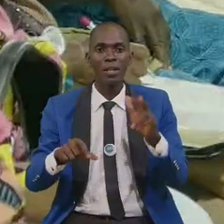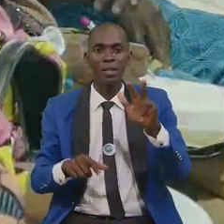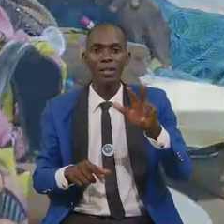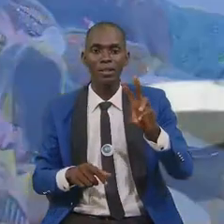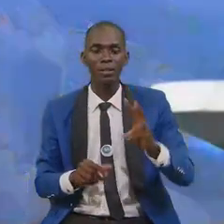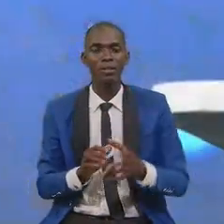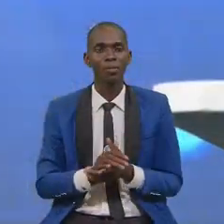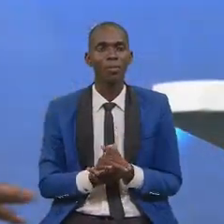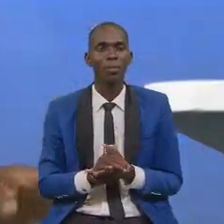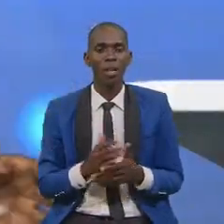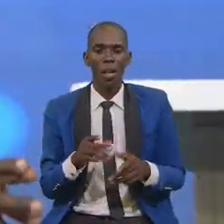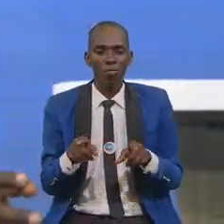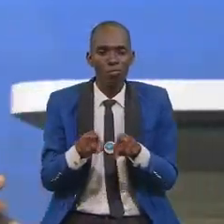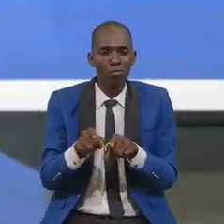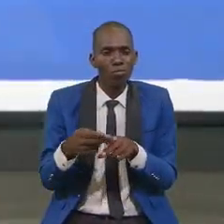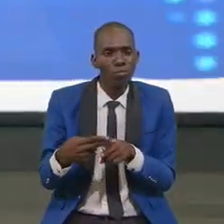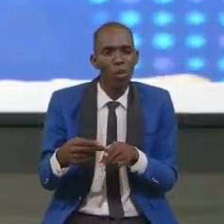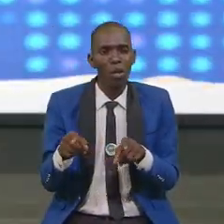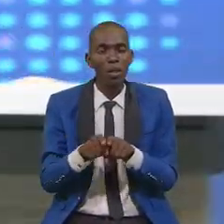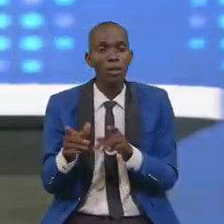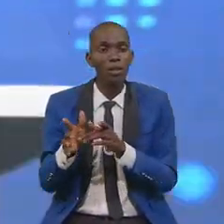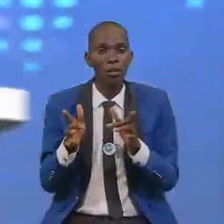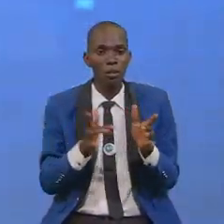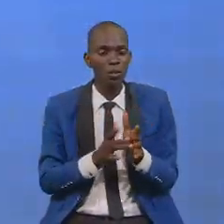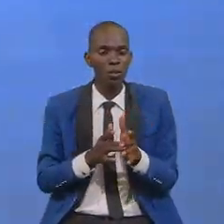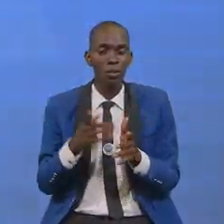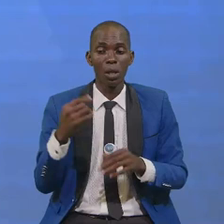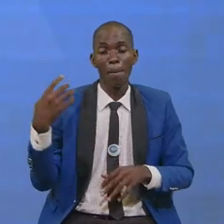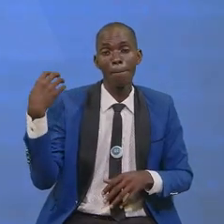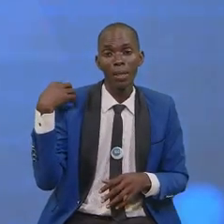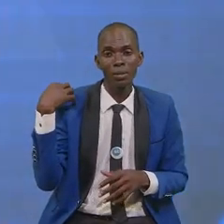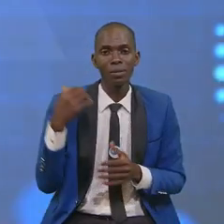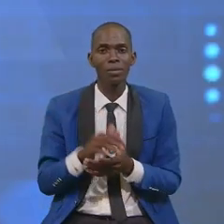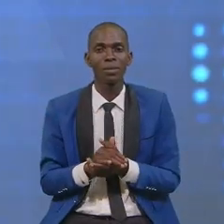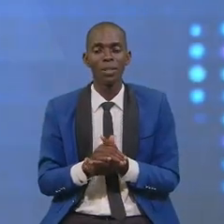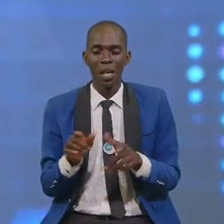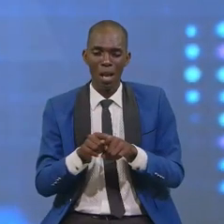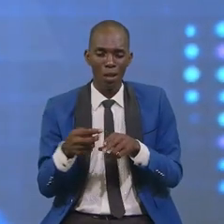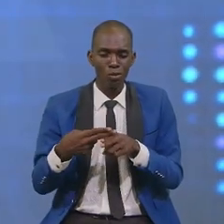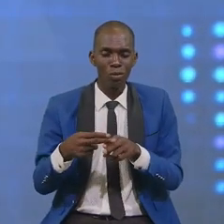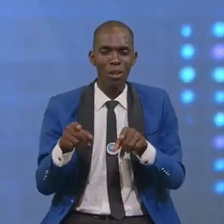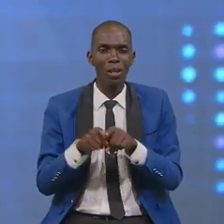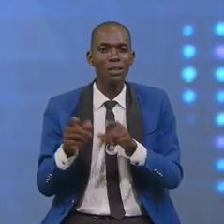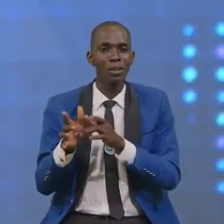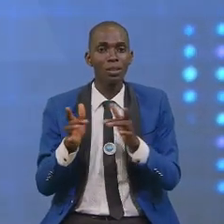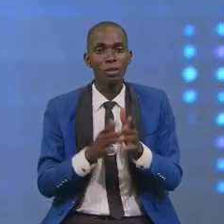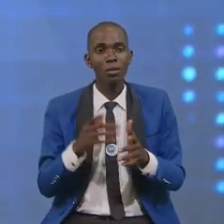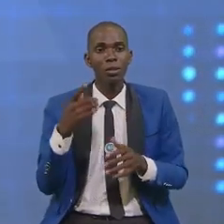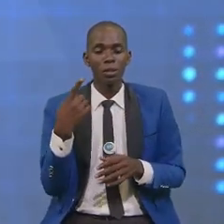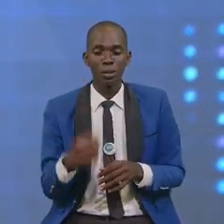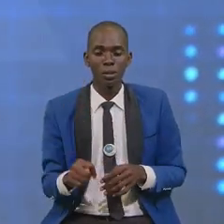as soon as Jesus, the master, as soon as Jesus, the